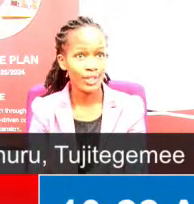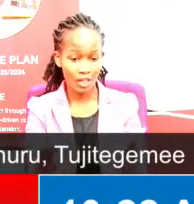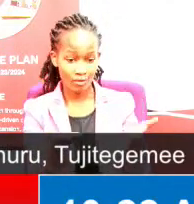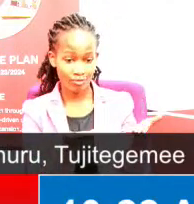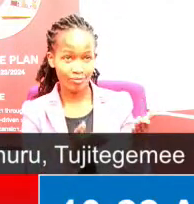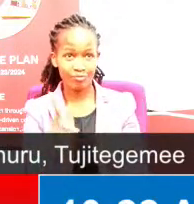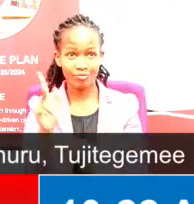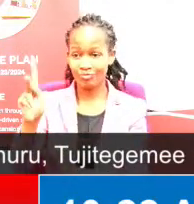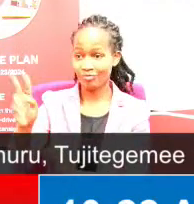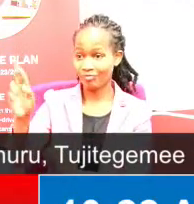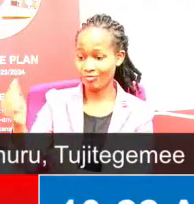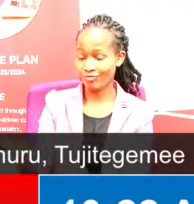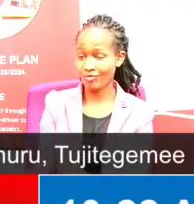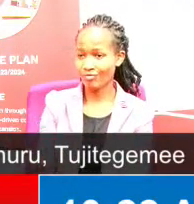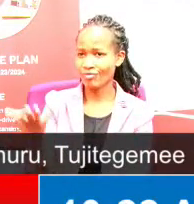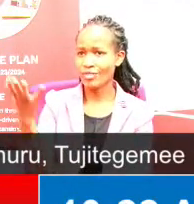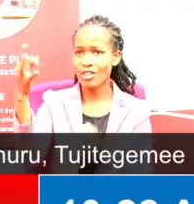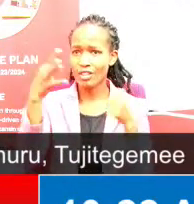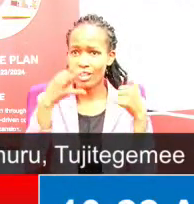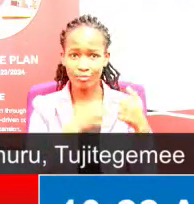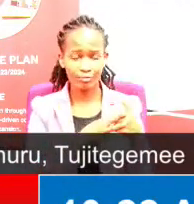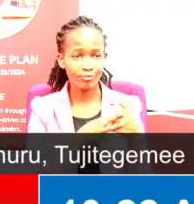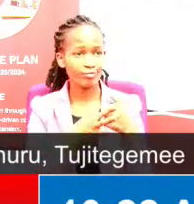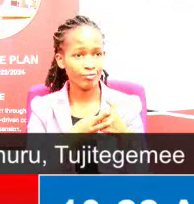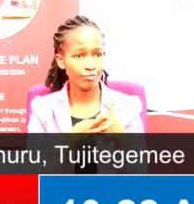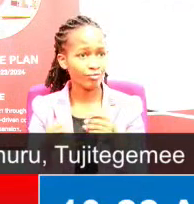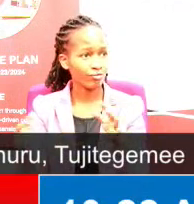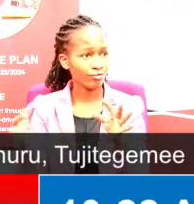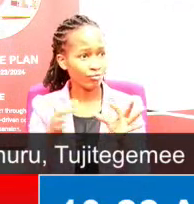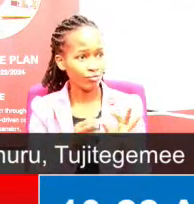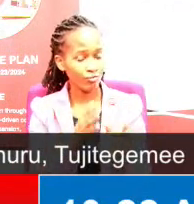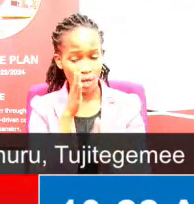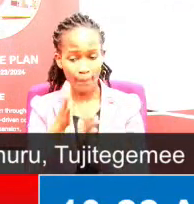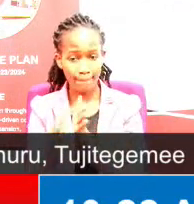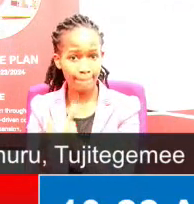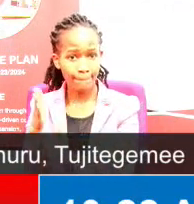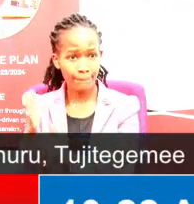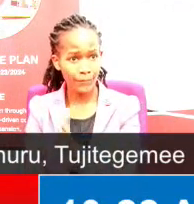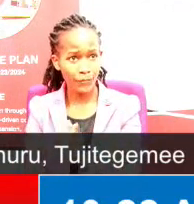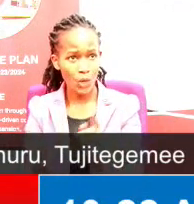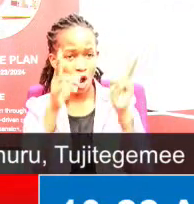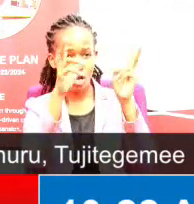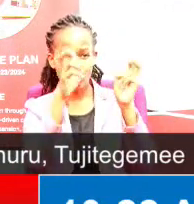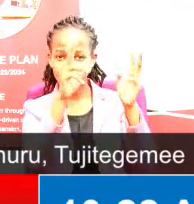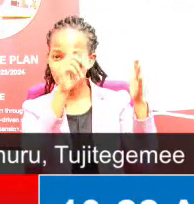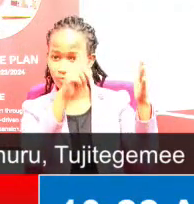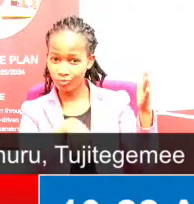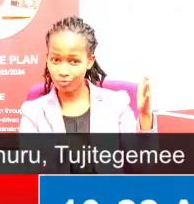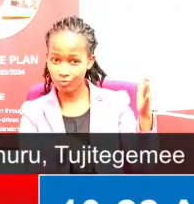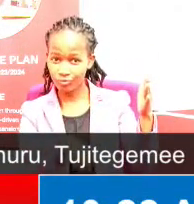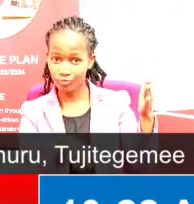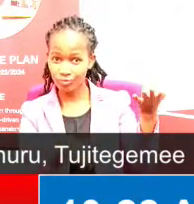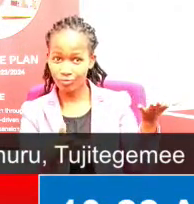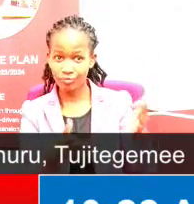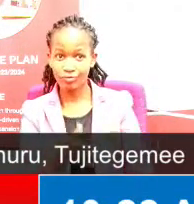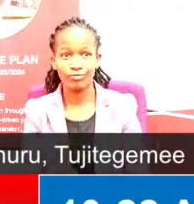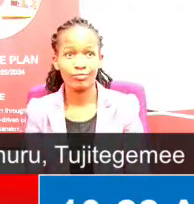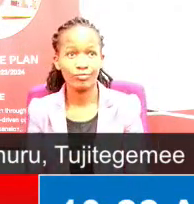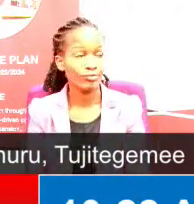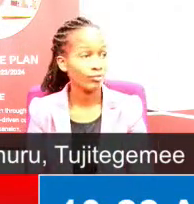Welcome to KRA's launch of the 8th Corporate Plan. The theme of this plan is